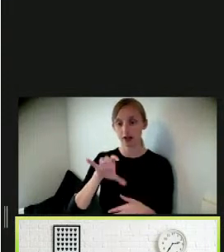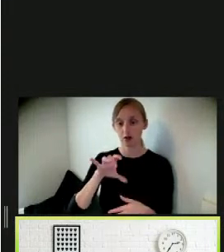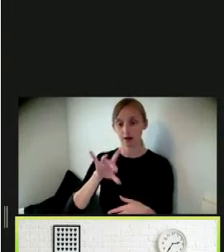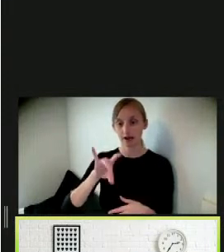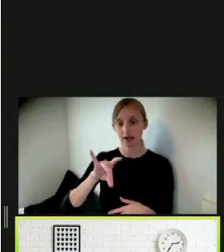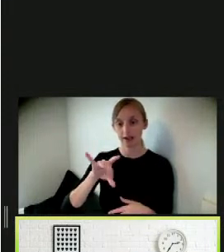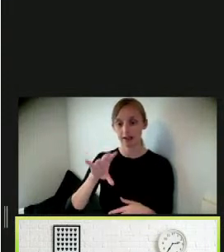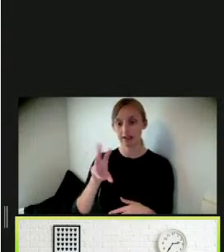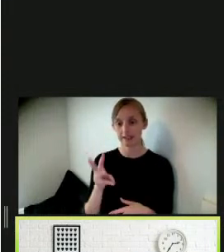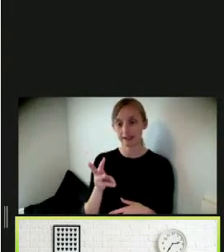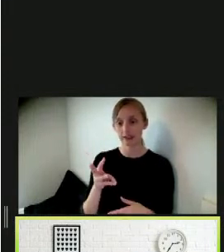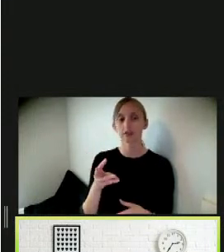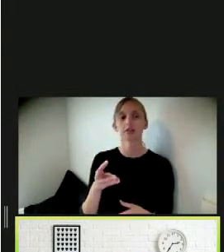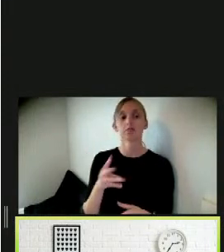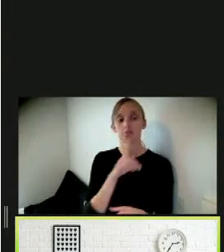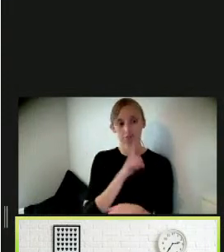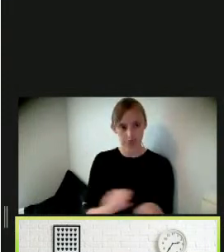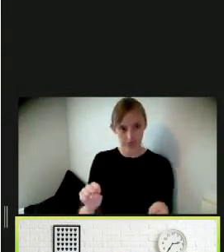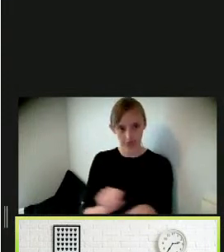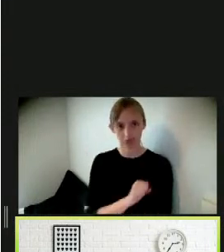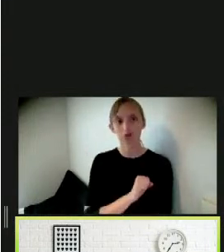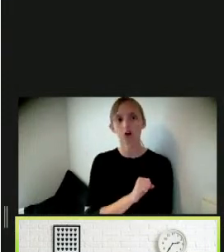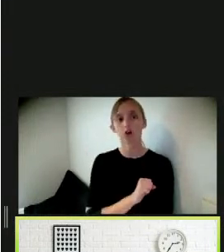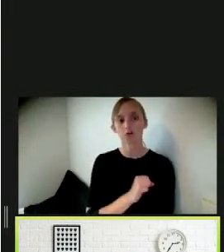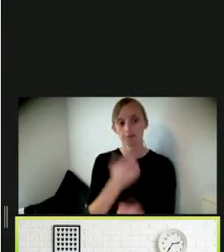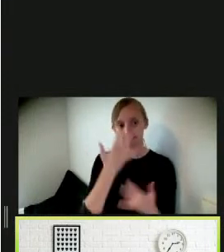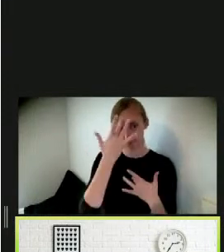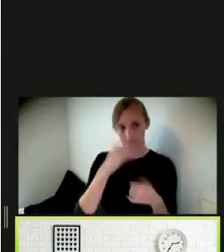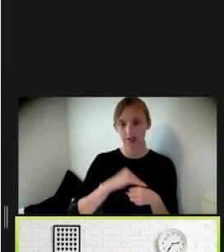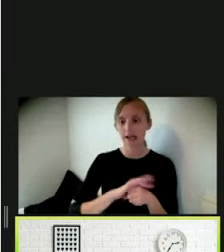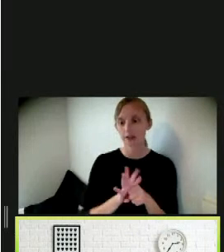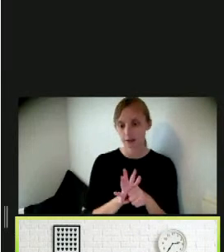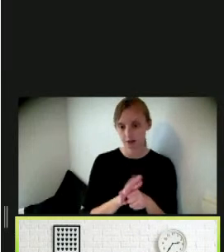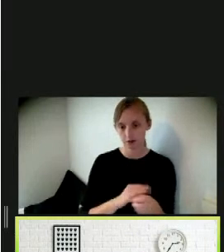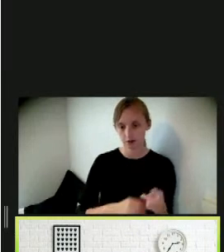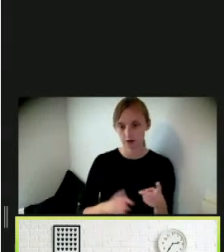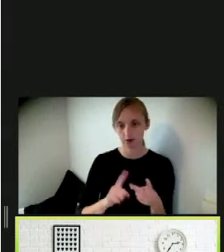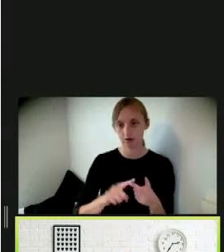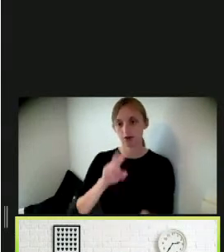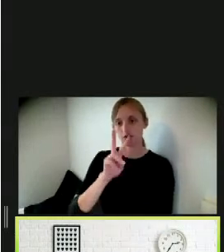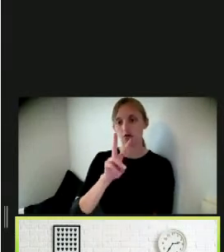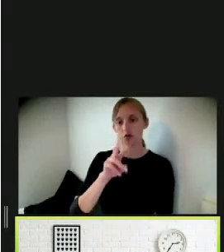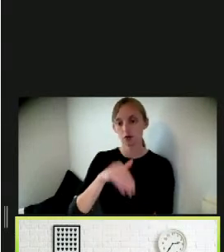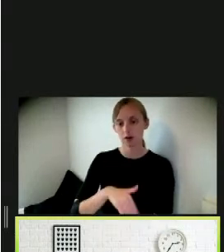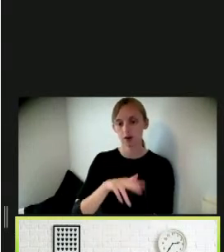56,886 confirmed cases. And then we have also